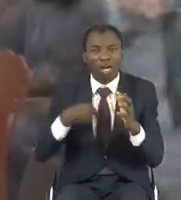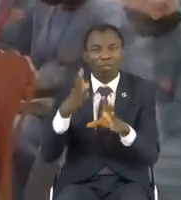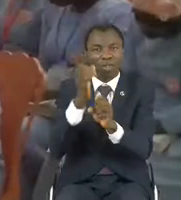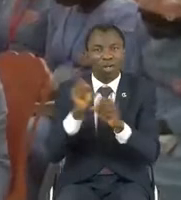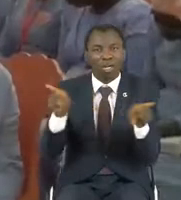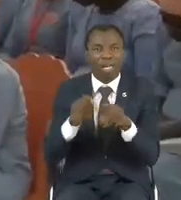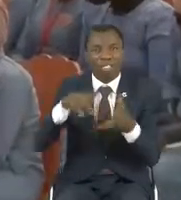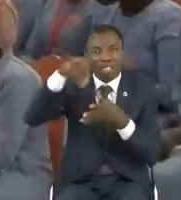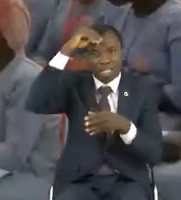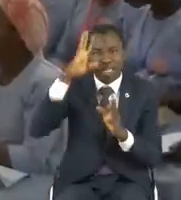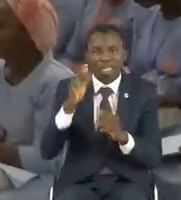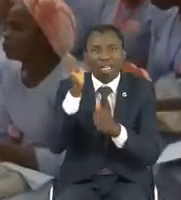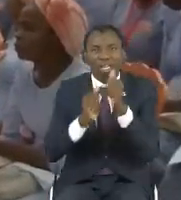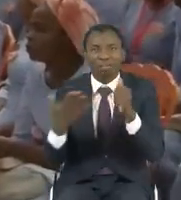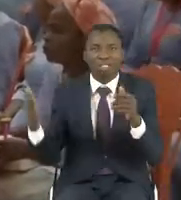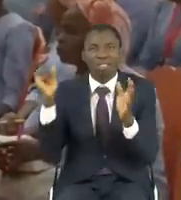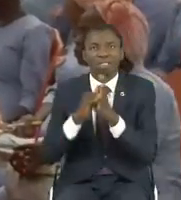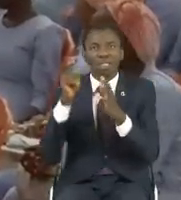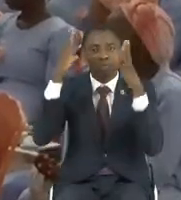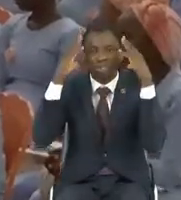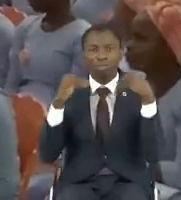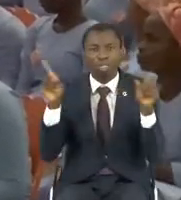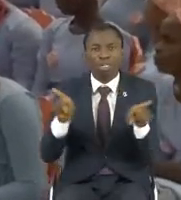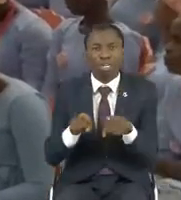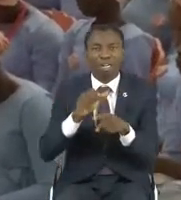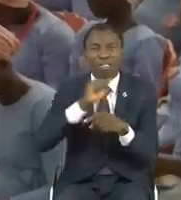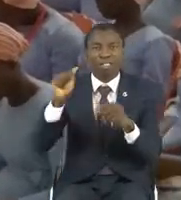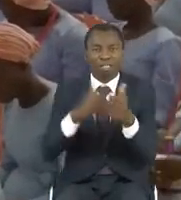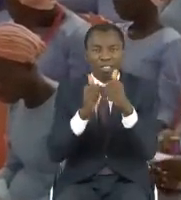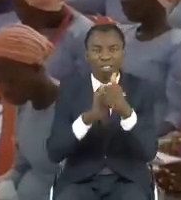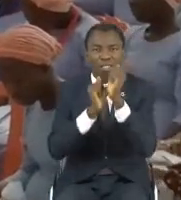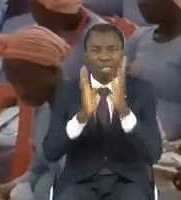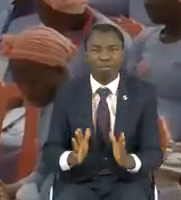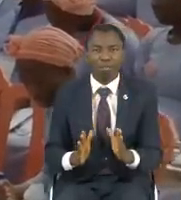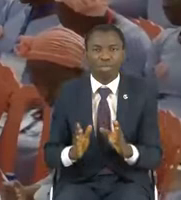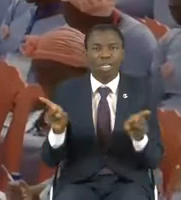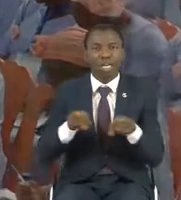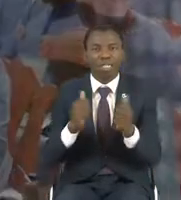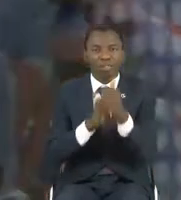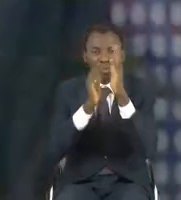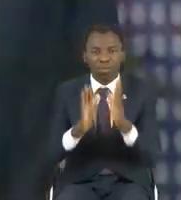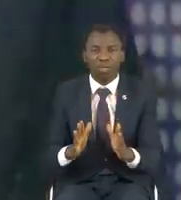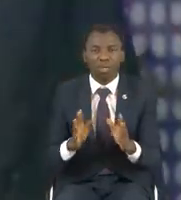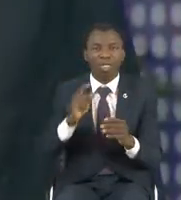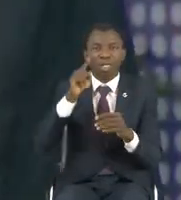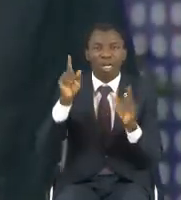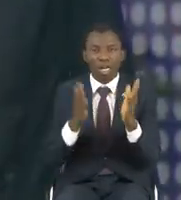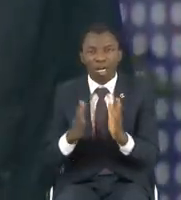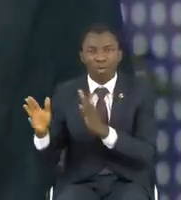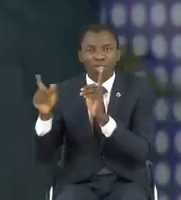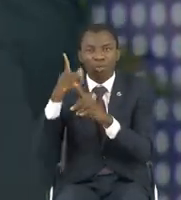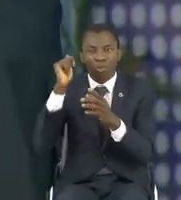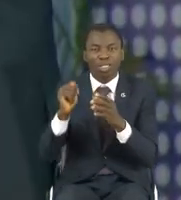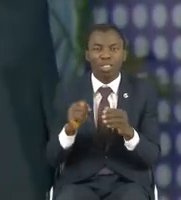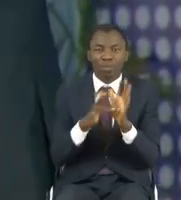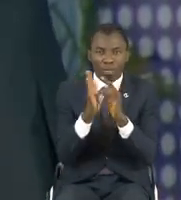learner, everything you experience as a disciple, as a learner, according to the scriptures.